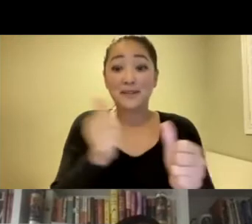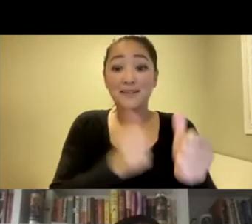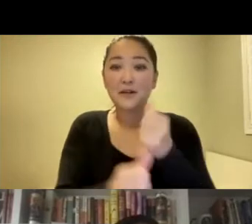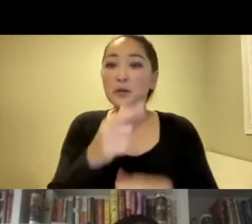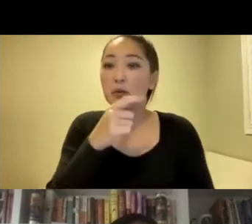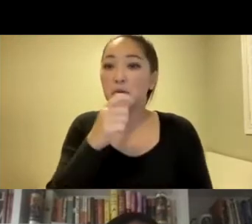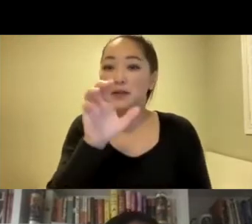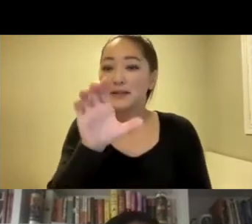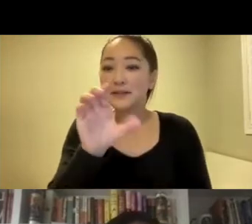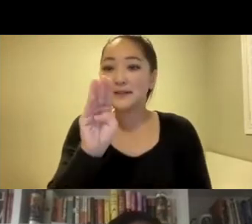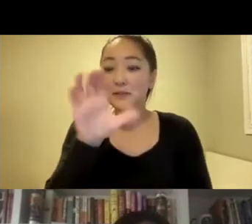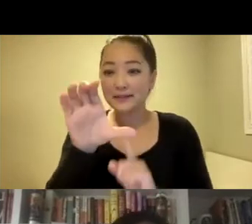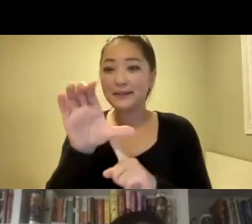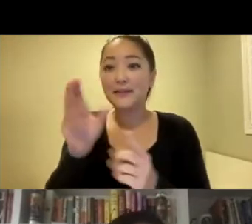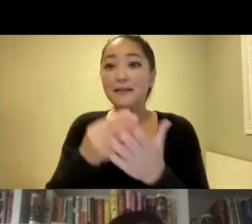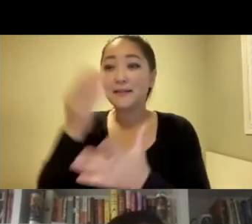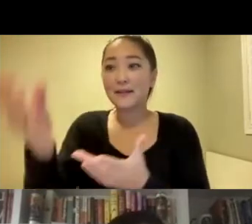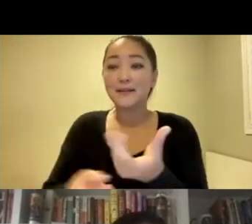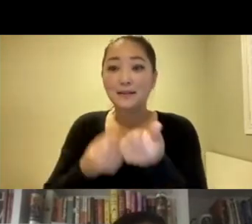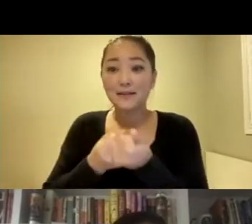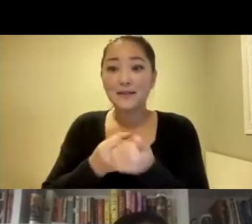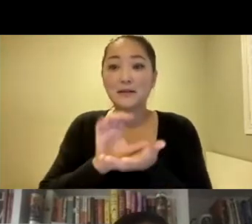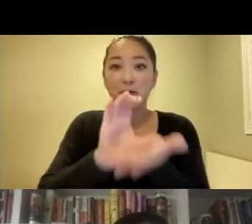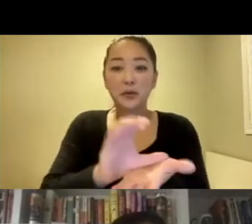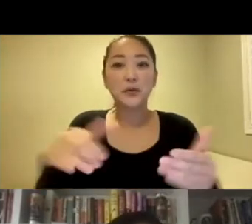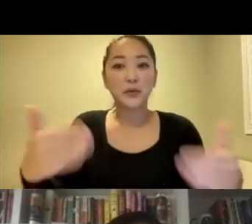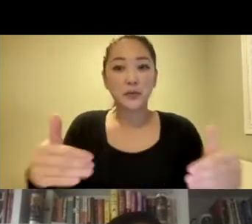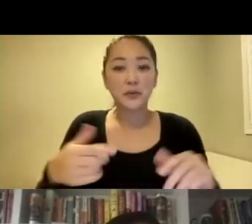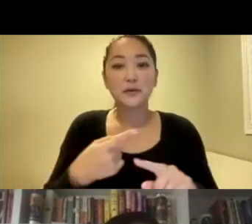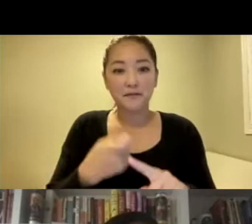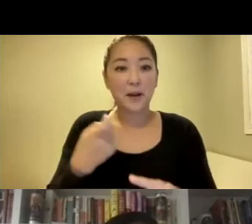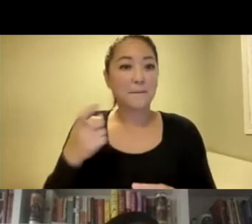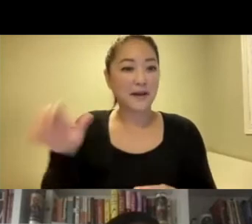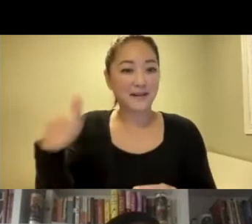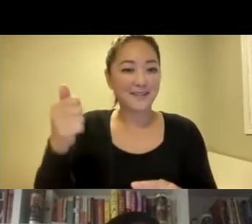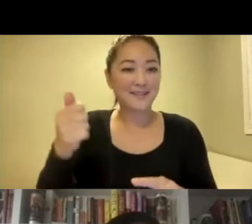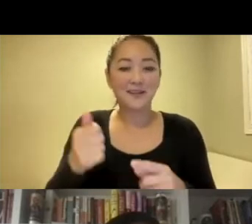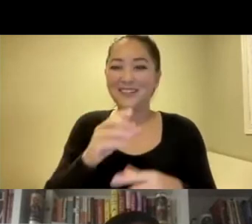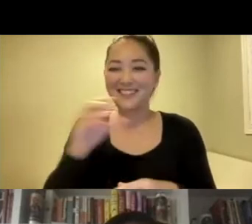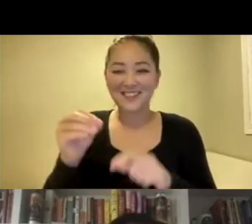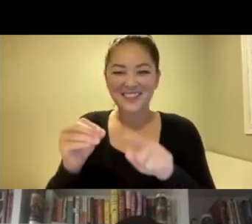funded generously by the Canada Council as well, called Mixed Up.